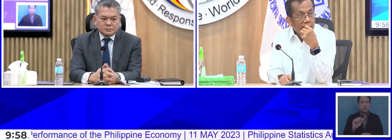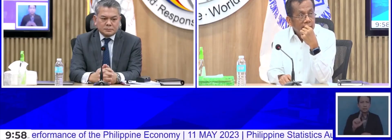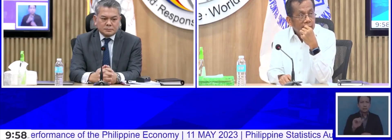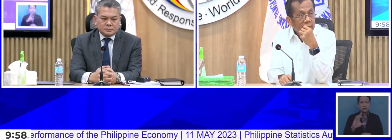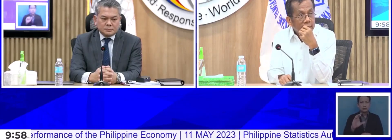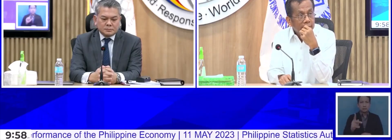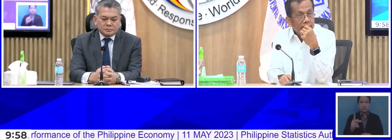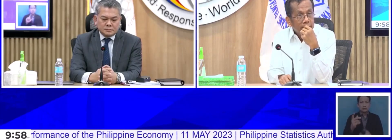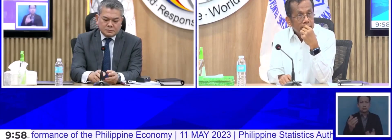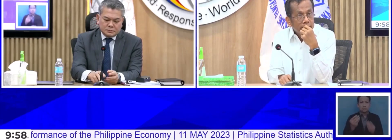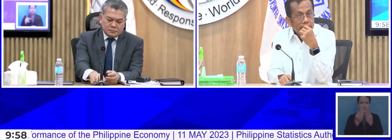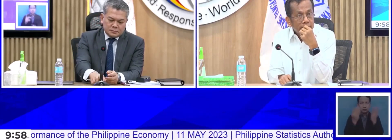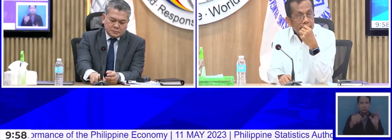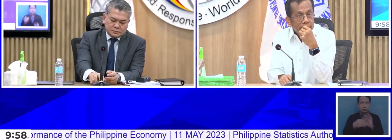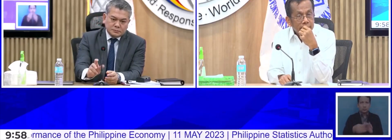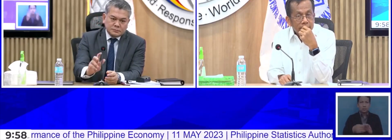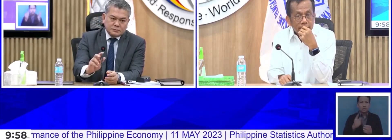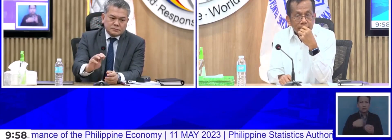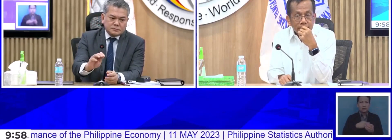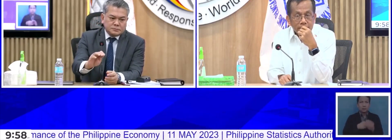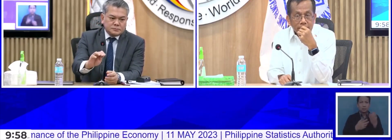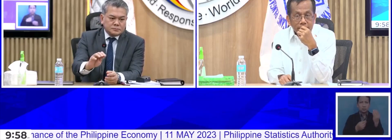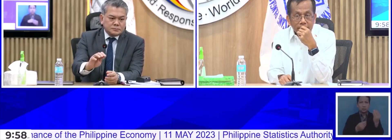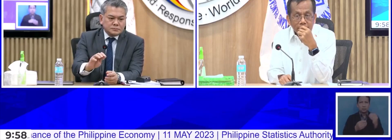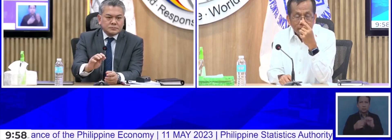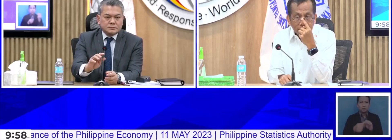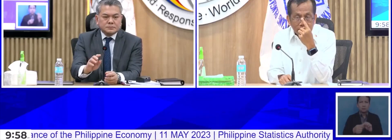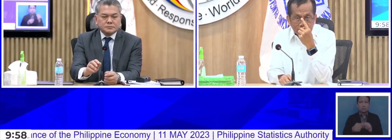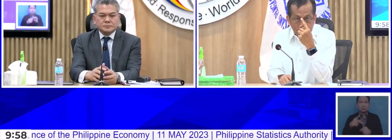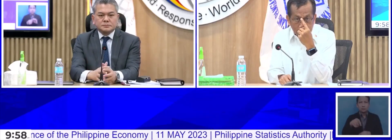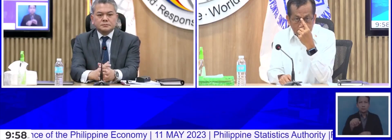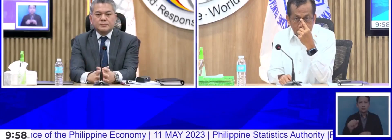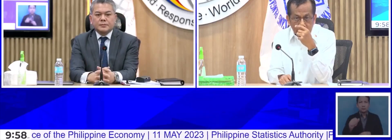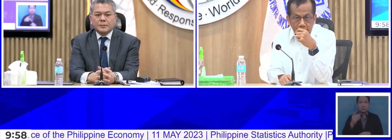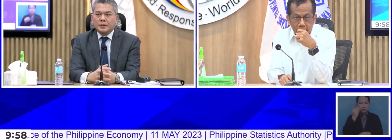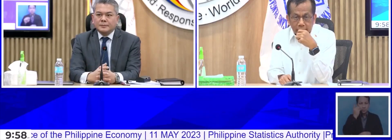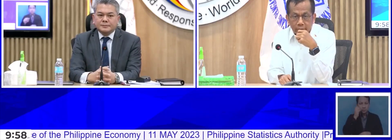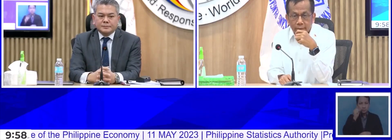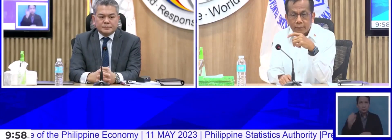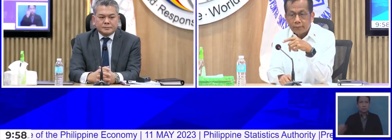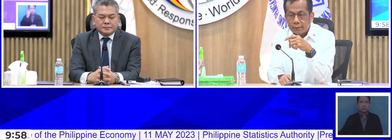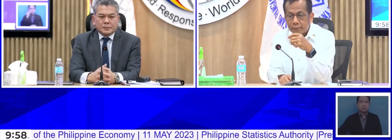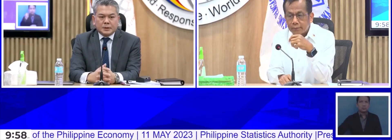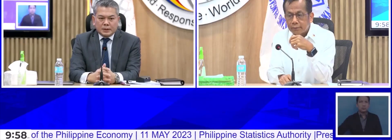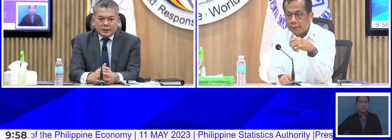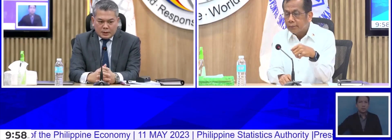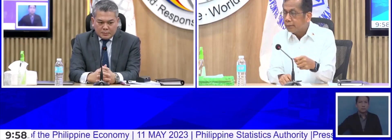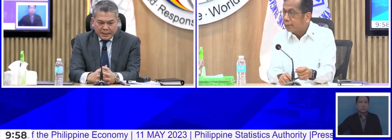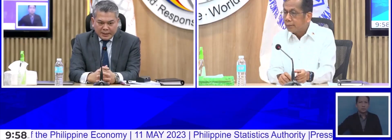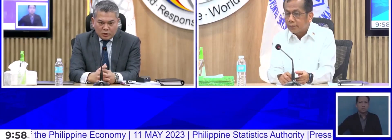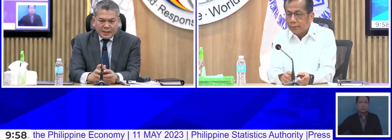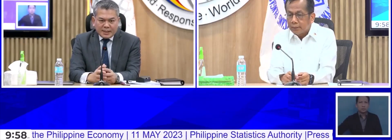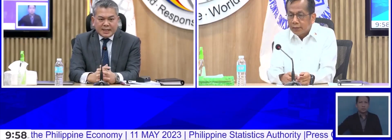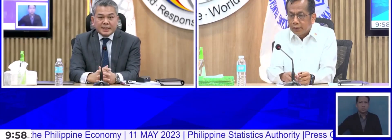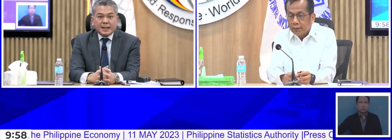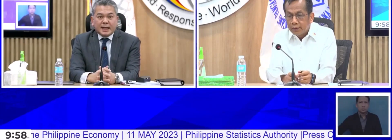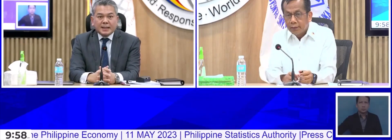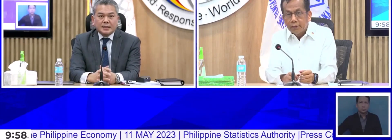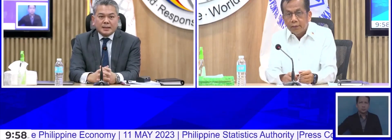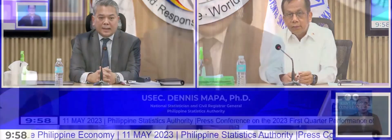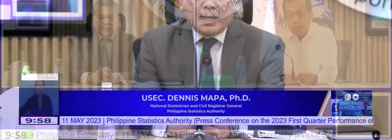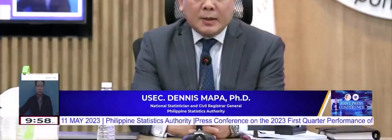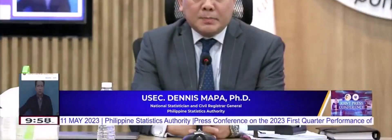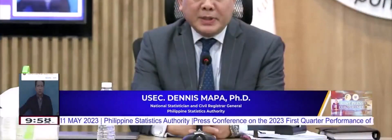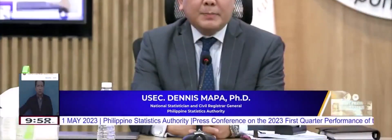Ngayon, atin na pong pakinggan ang ulat ni PSA Undersecretary Dennis S. Mapa. Magandang umaga sa ating lahat.